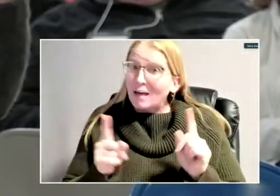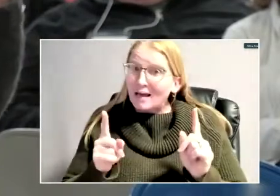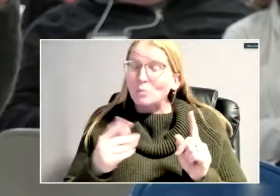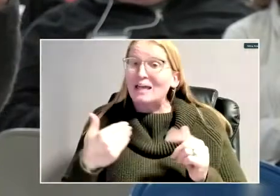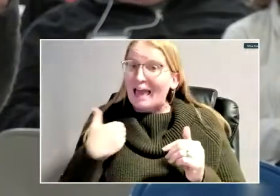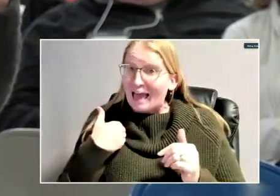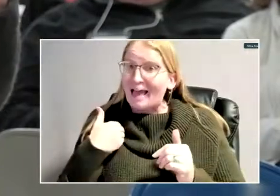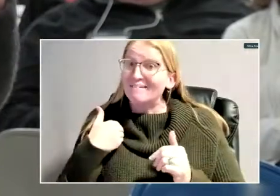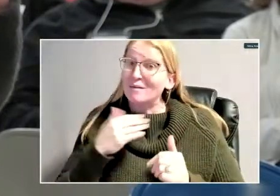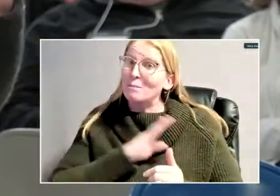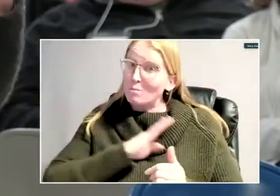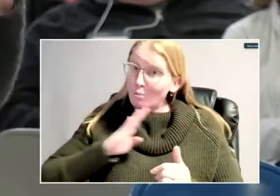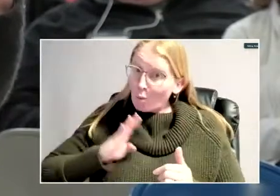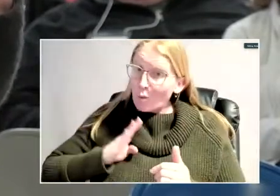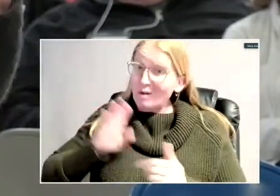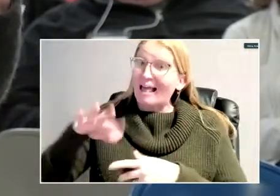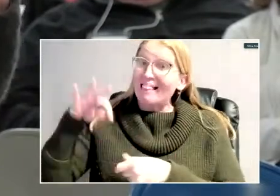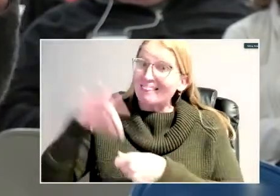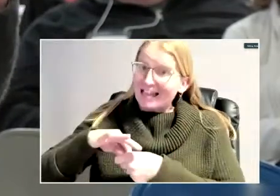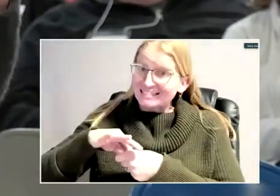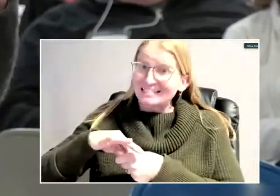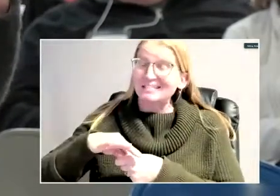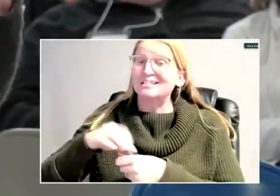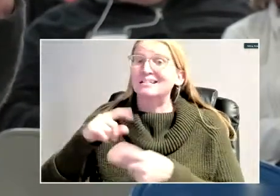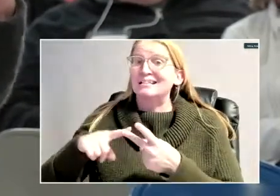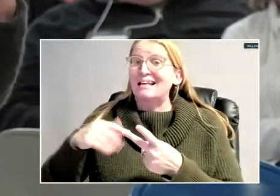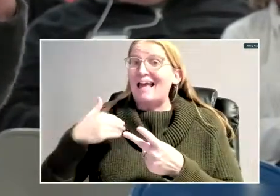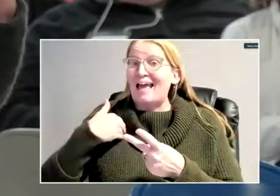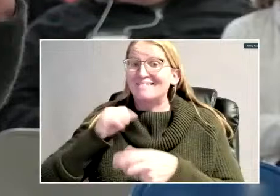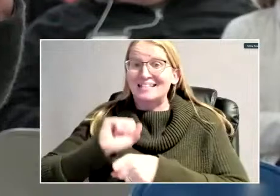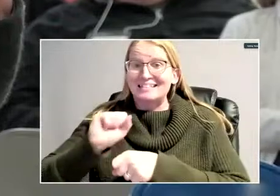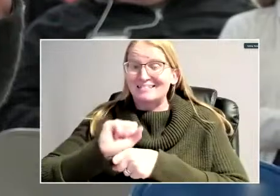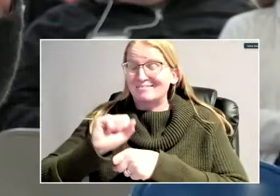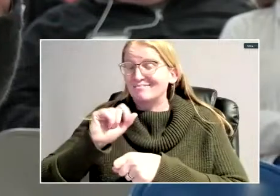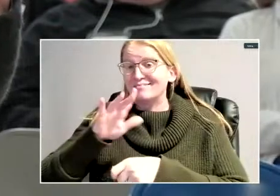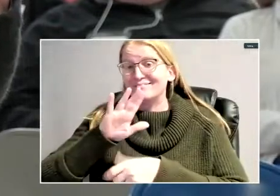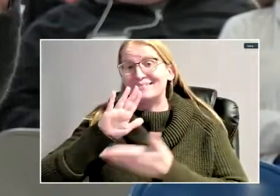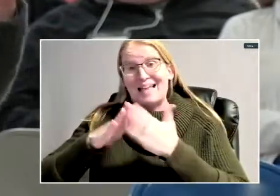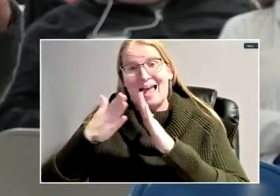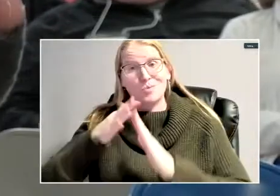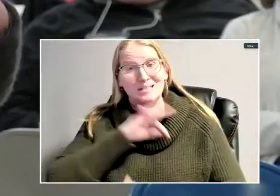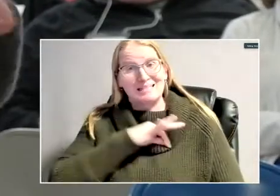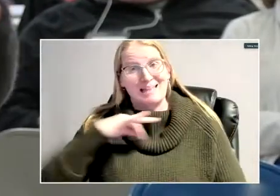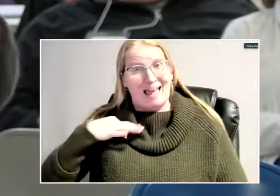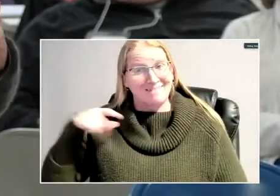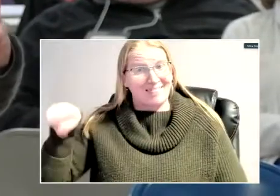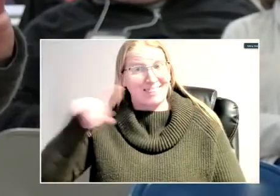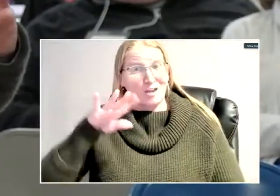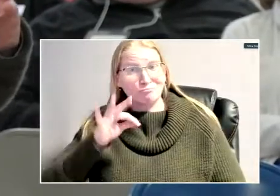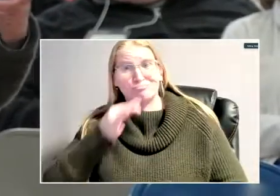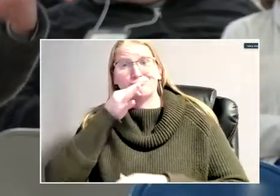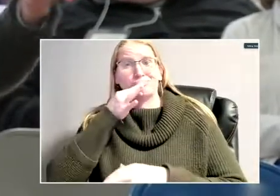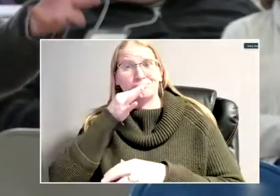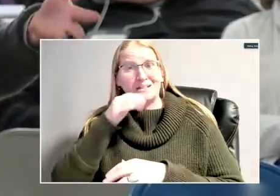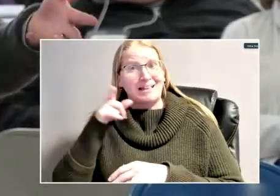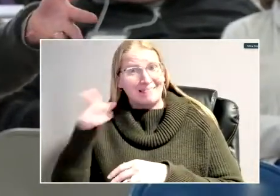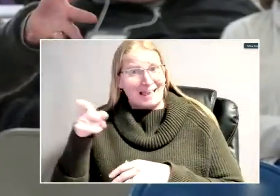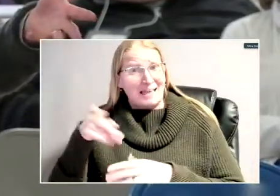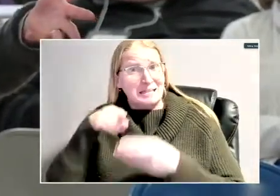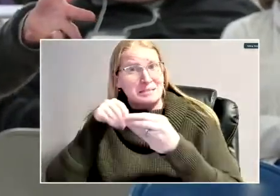experts who are our town employees who spend many many hours presenting to us us